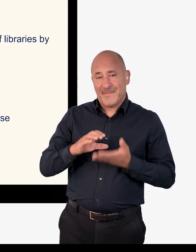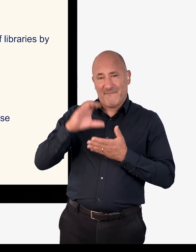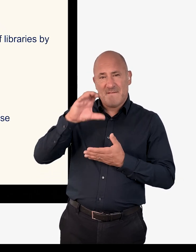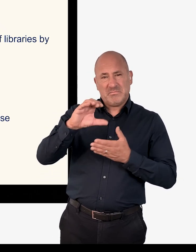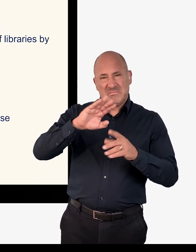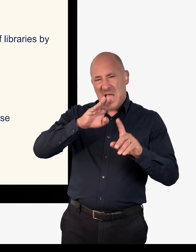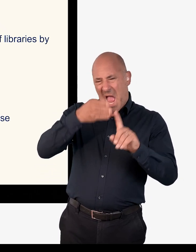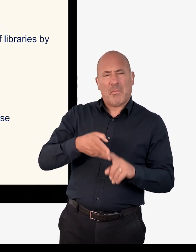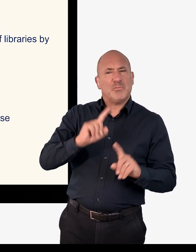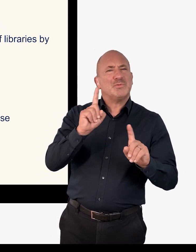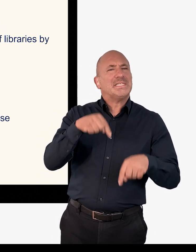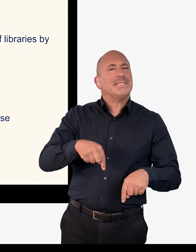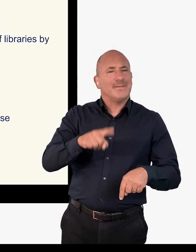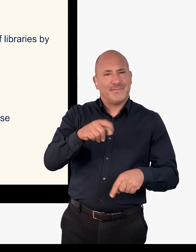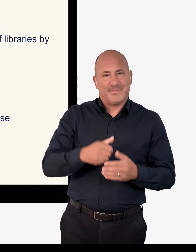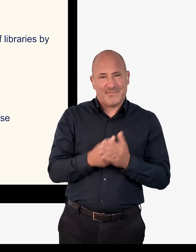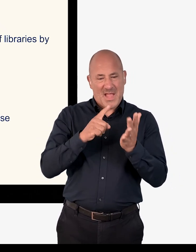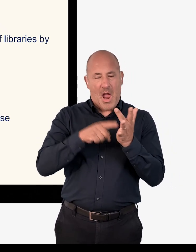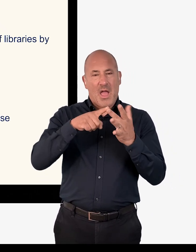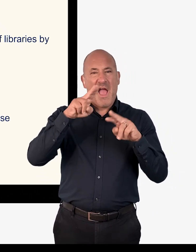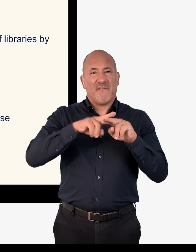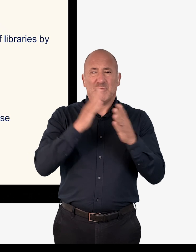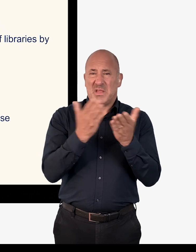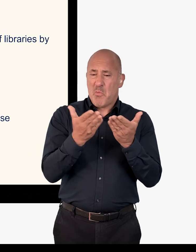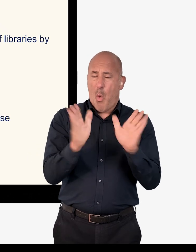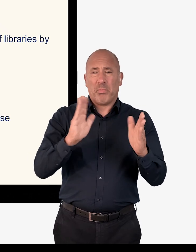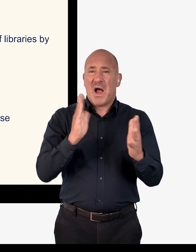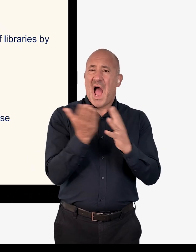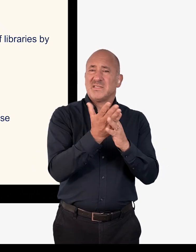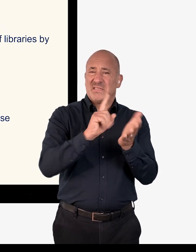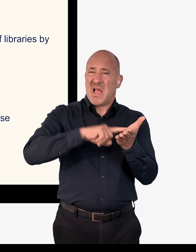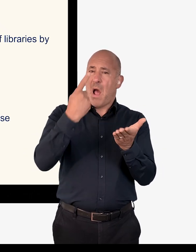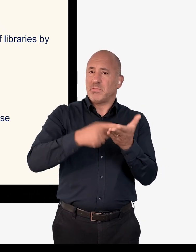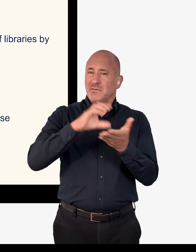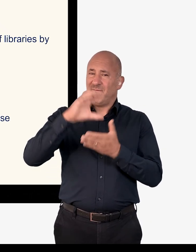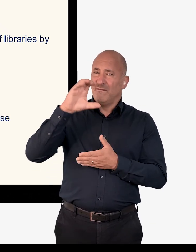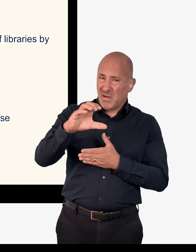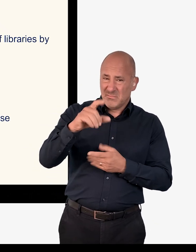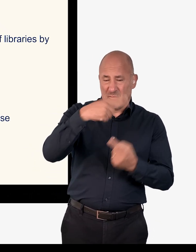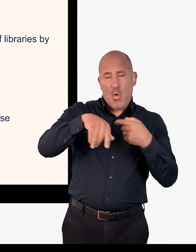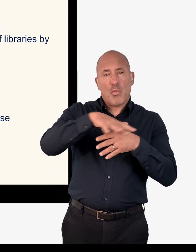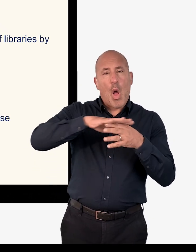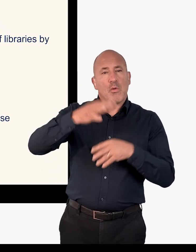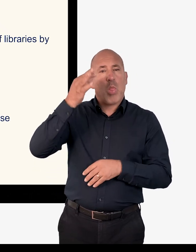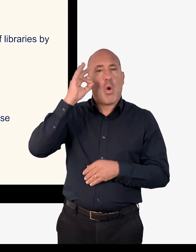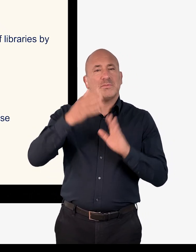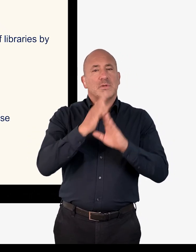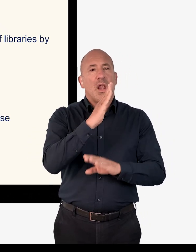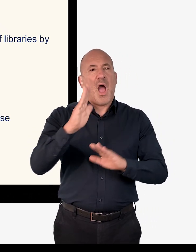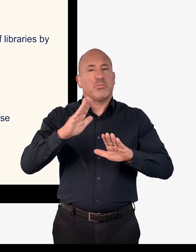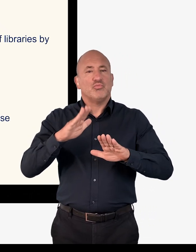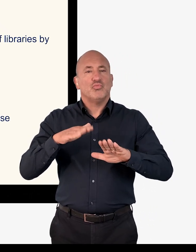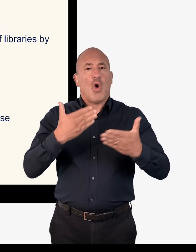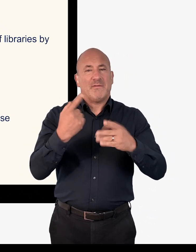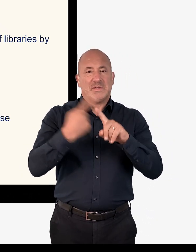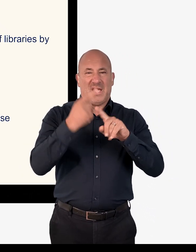Quick reminder of the aims of the fund. LIF is an open access capital fund targeted at